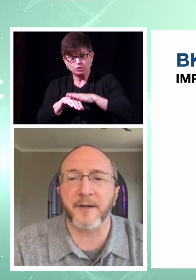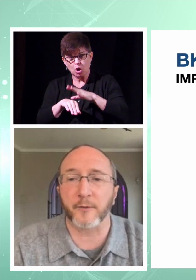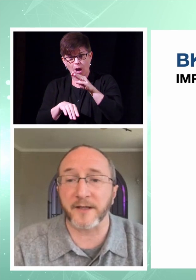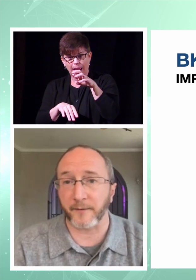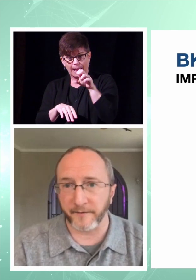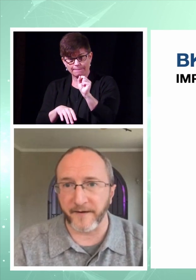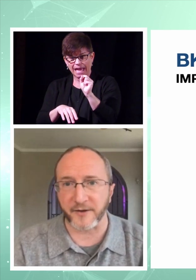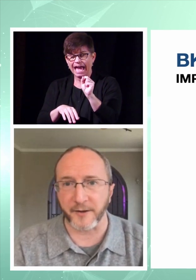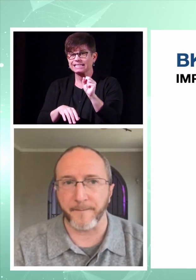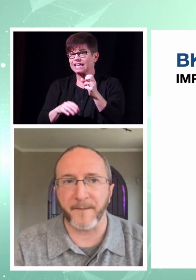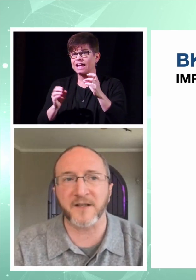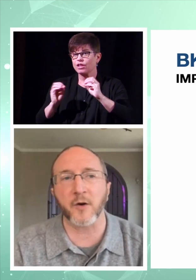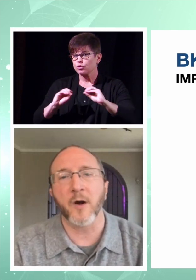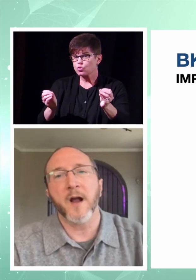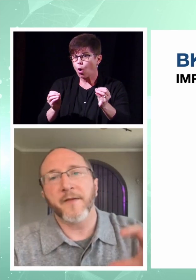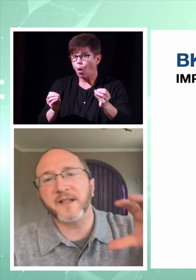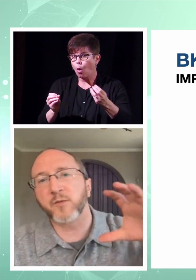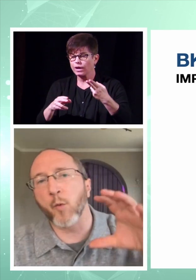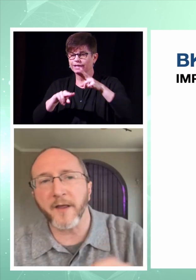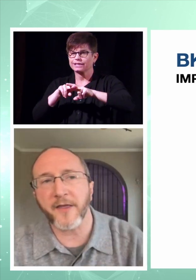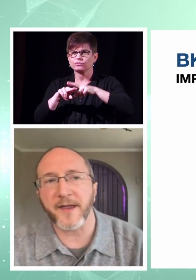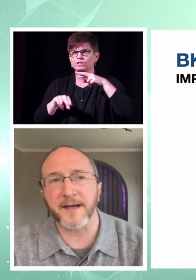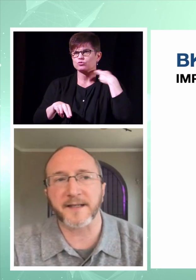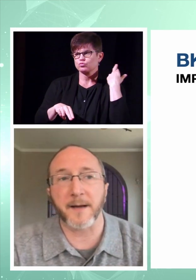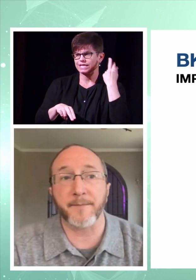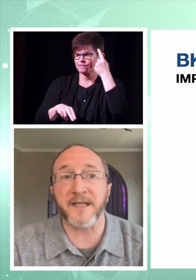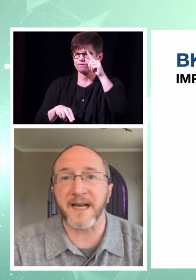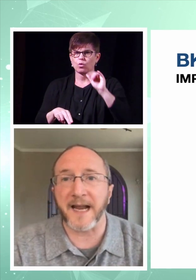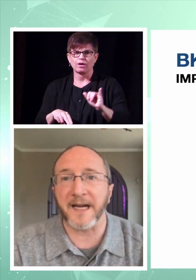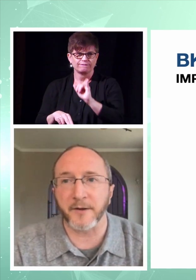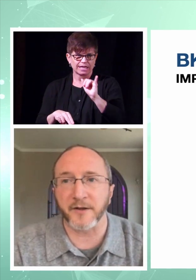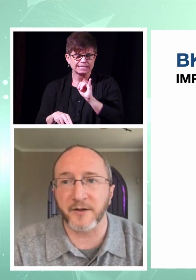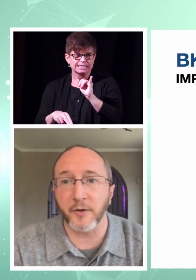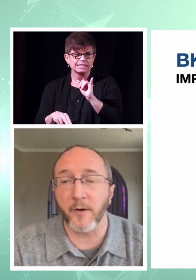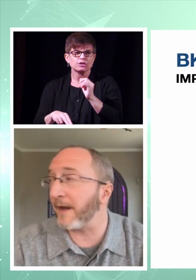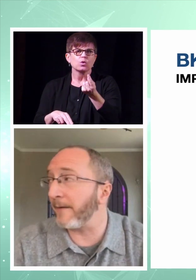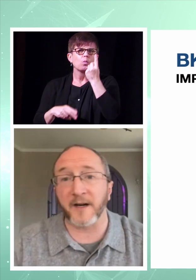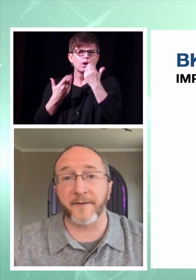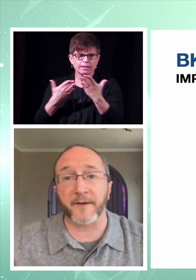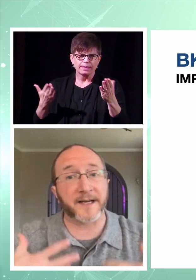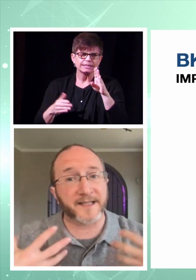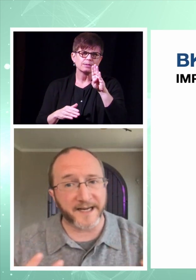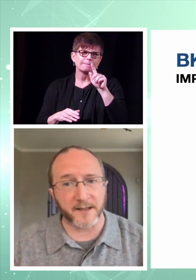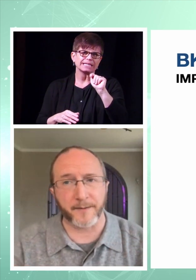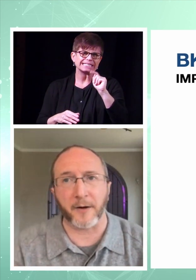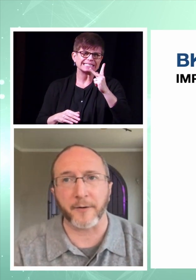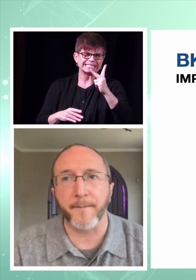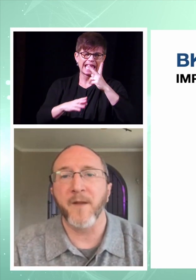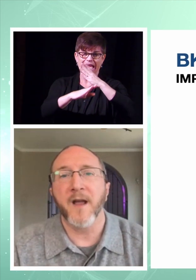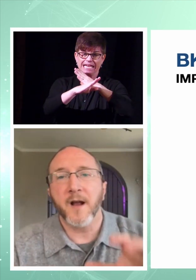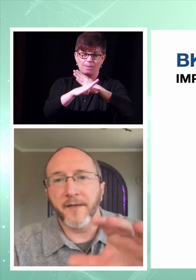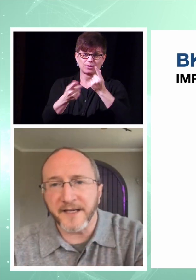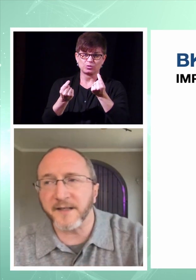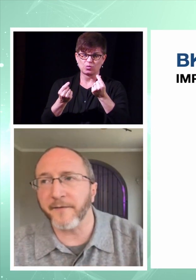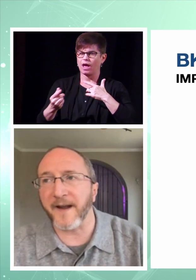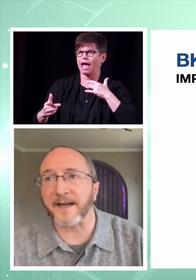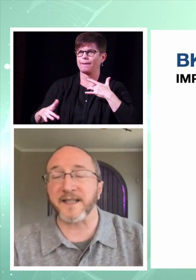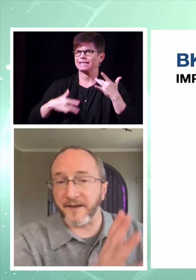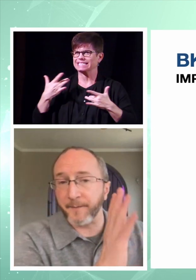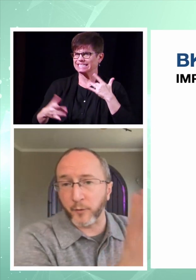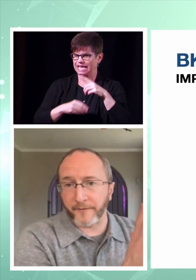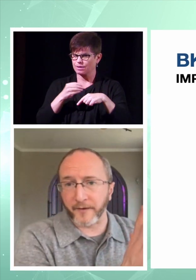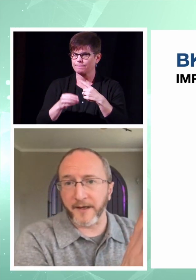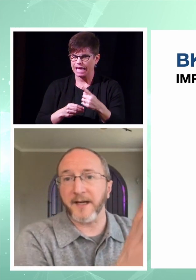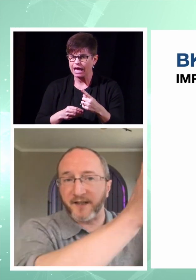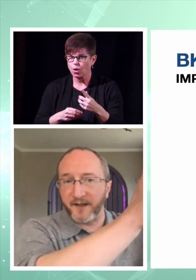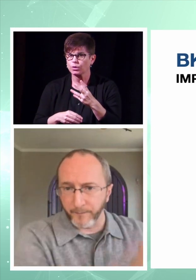without increasing the risk for infection. And so this is one of the things that BTK inhibitors do that I'm very, very excited about. This effect